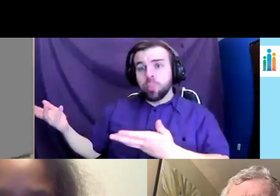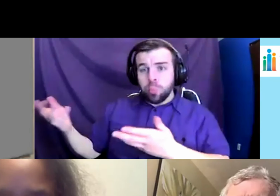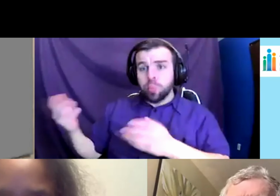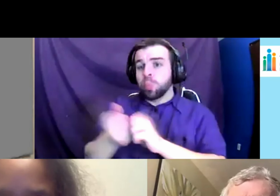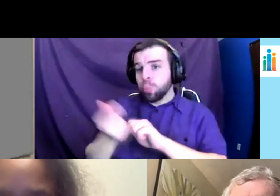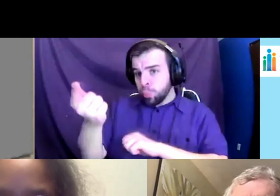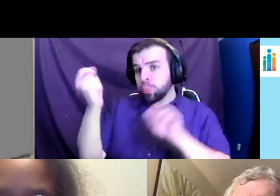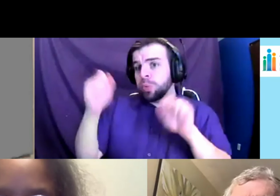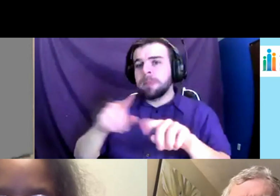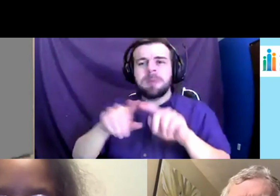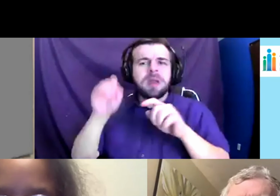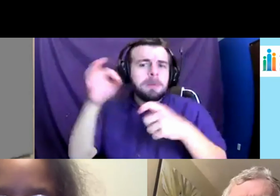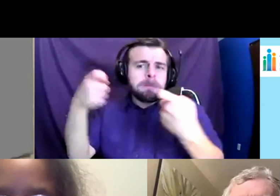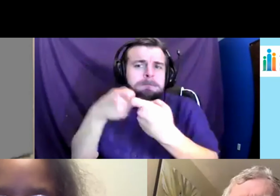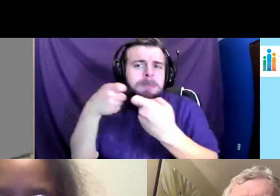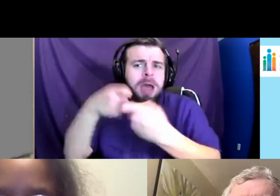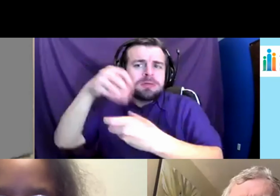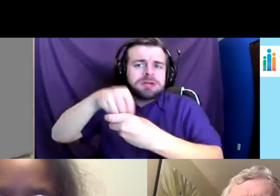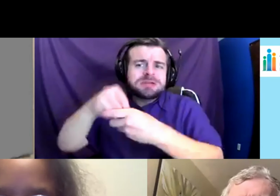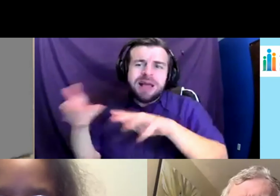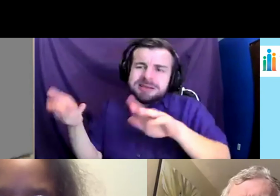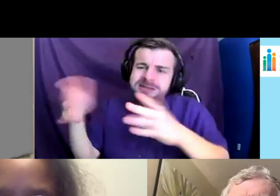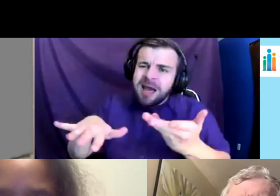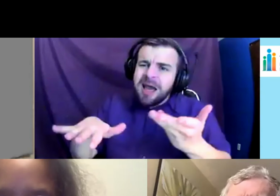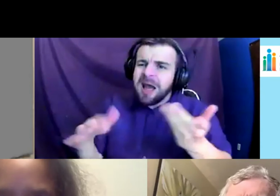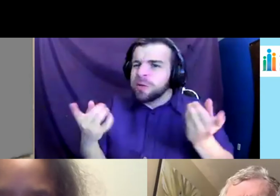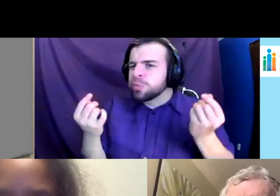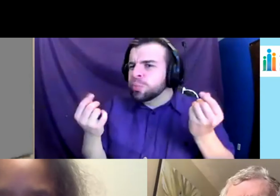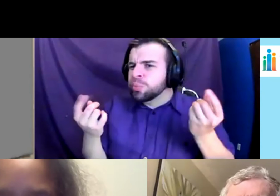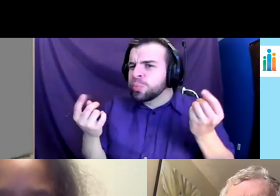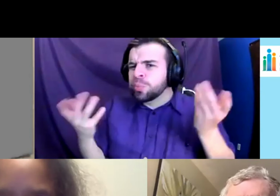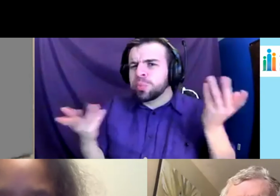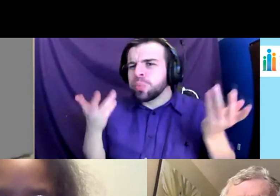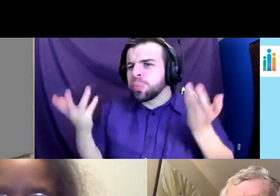dies? So what do you do then?